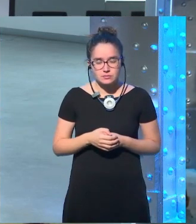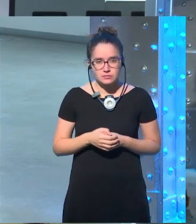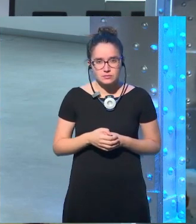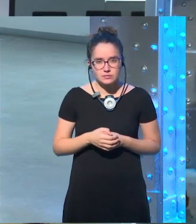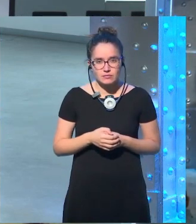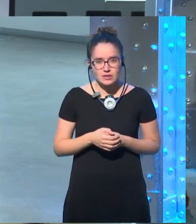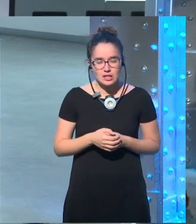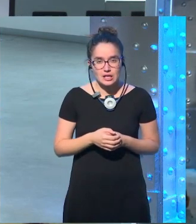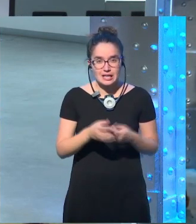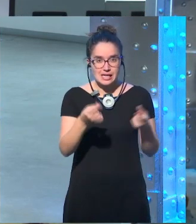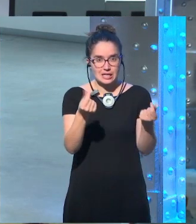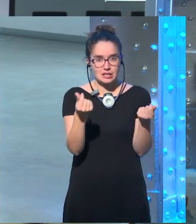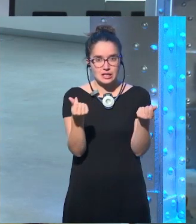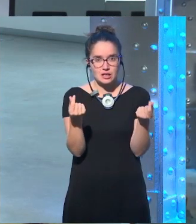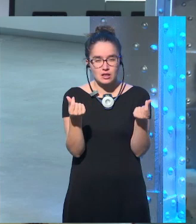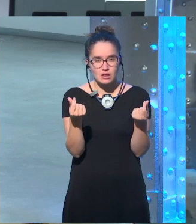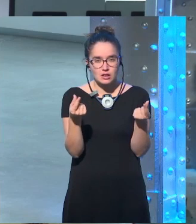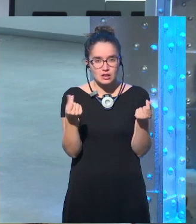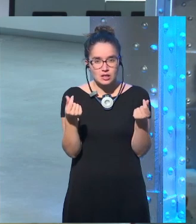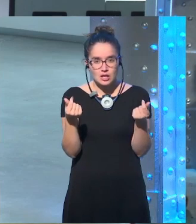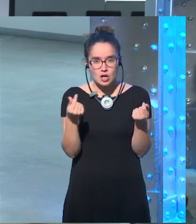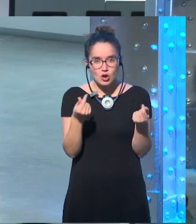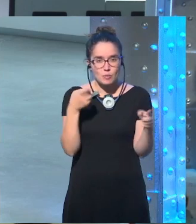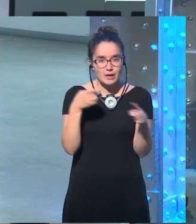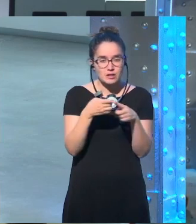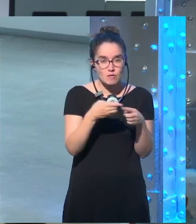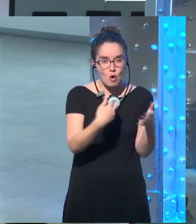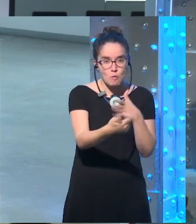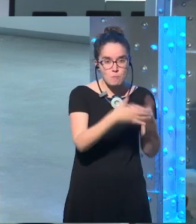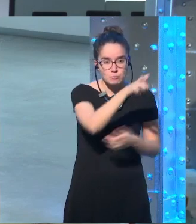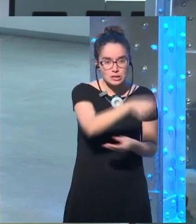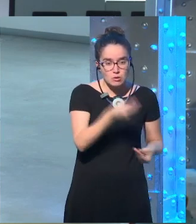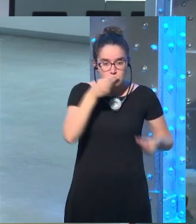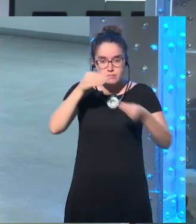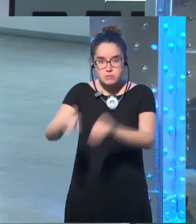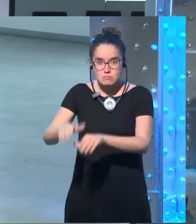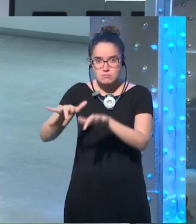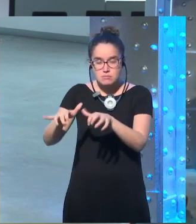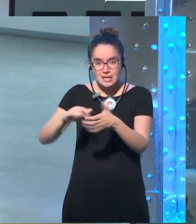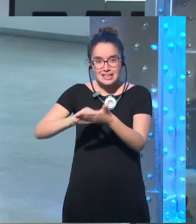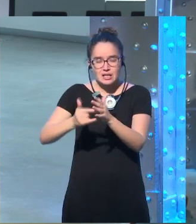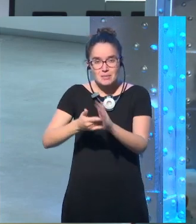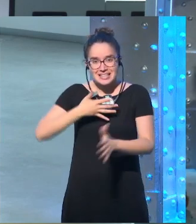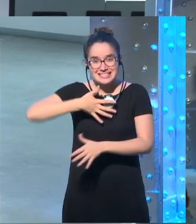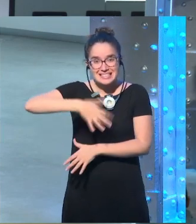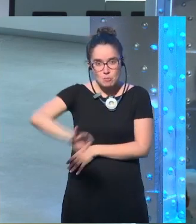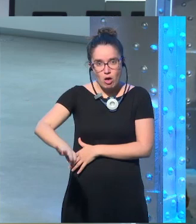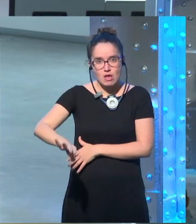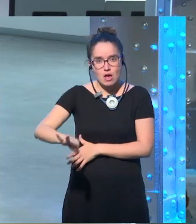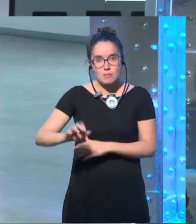substitution is becoming not just technically feasible, but also increasingly economically